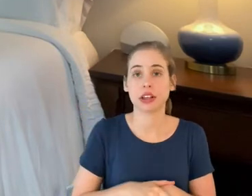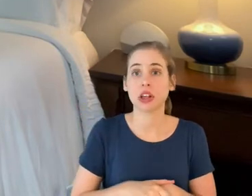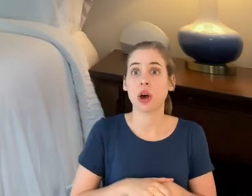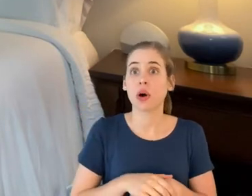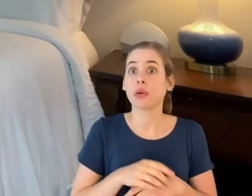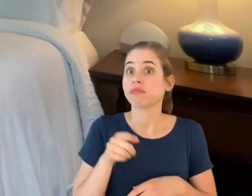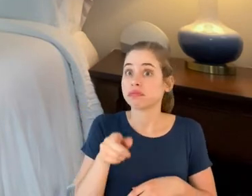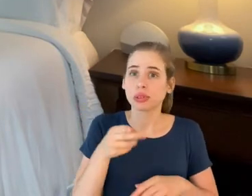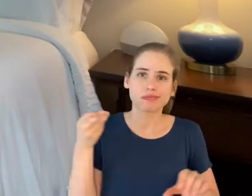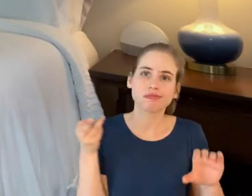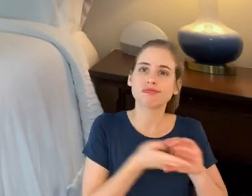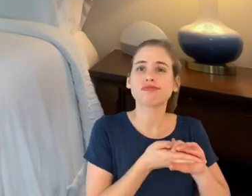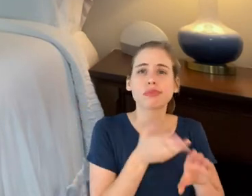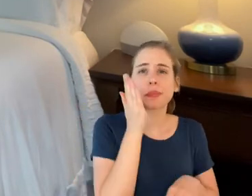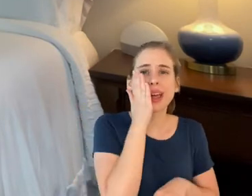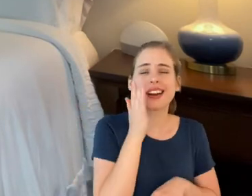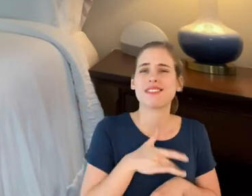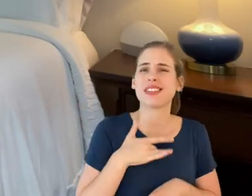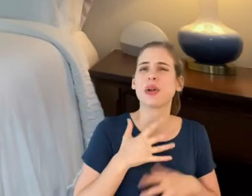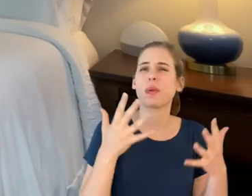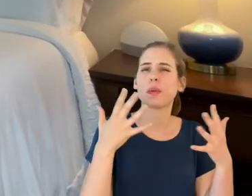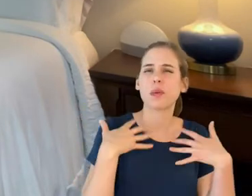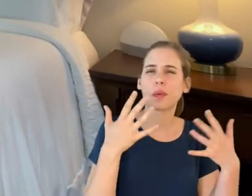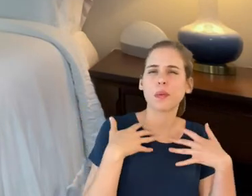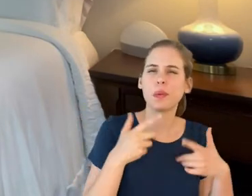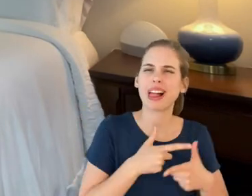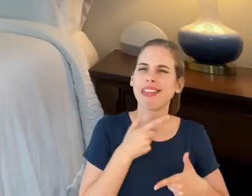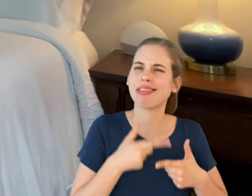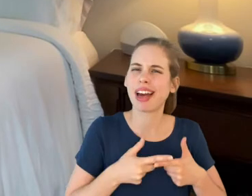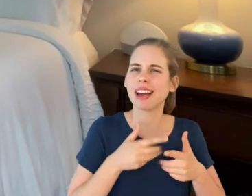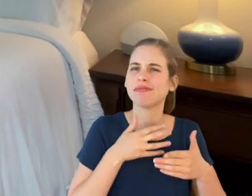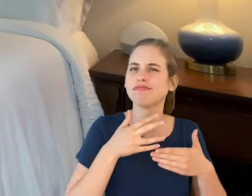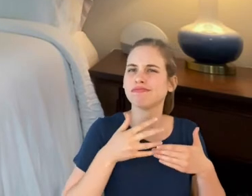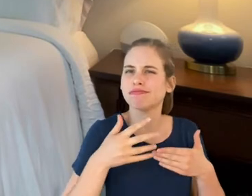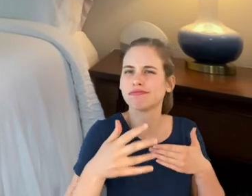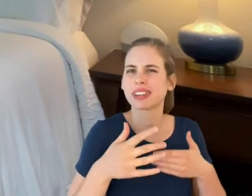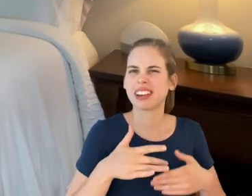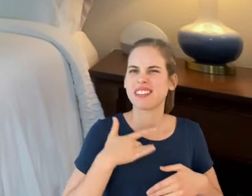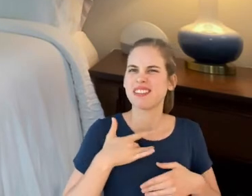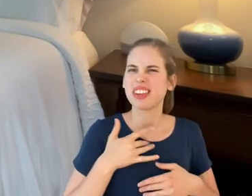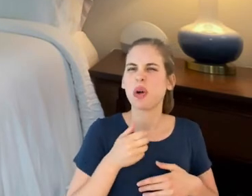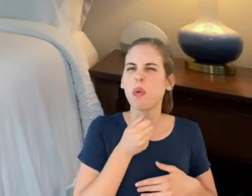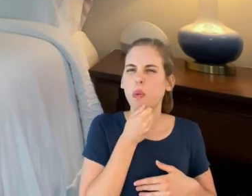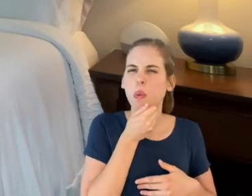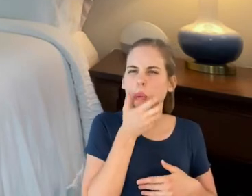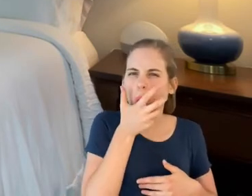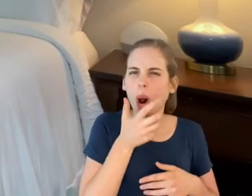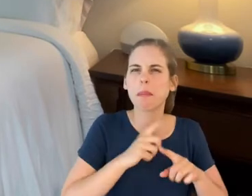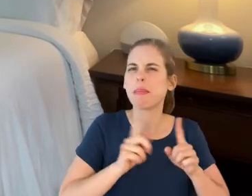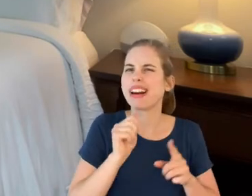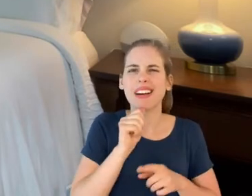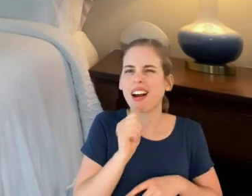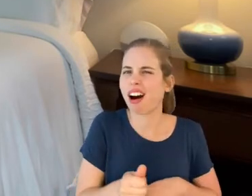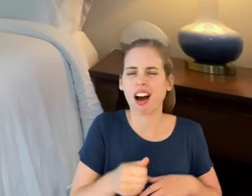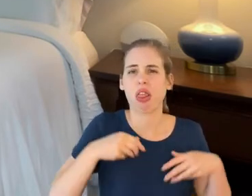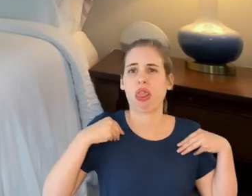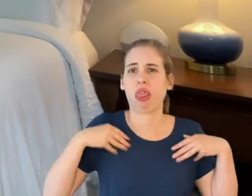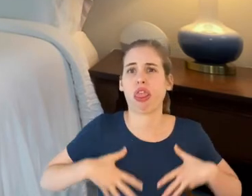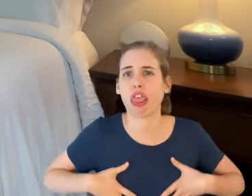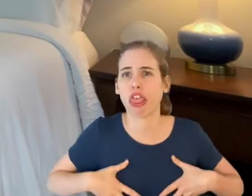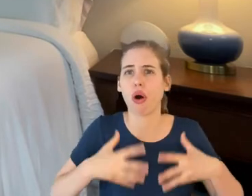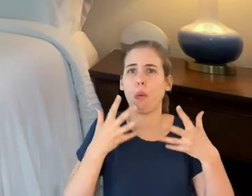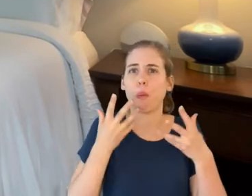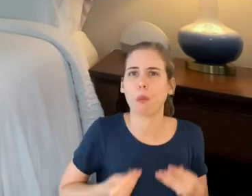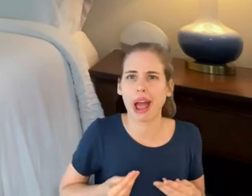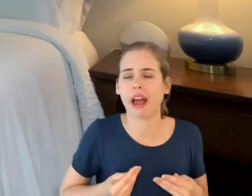the touch, but then after a little while, you almost feel like this warming, but not sweaty. It's kind of hard to describe. So